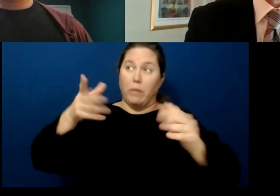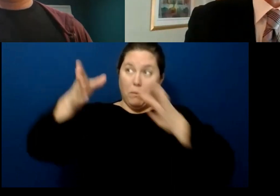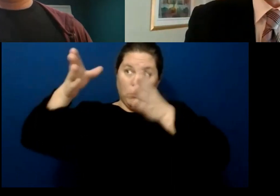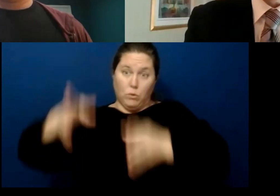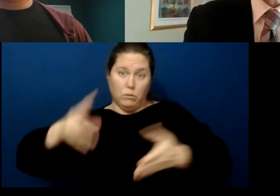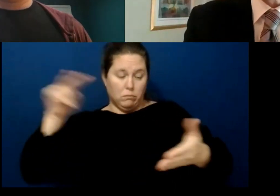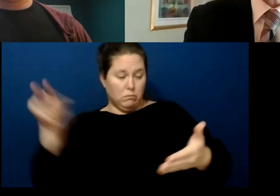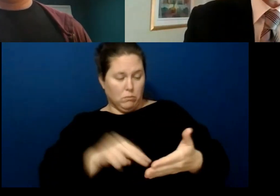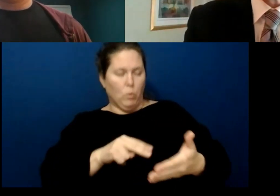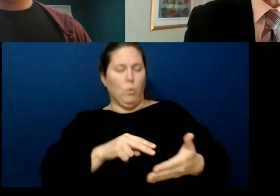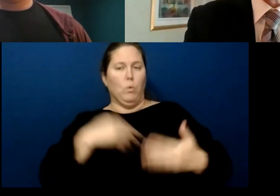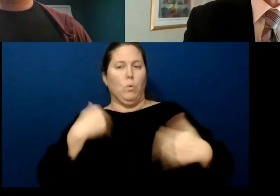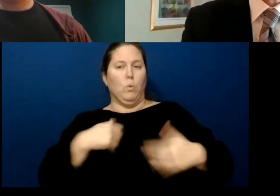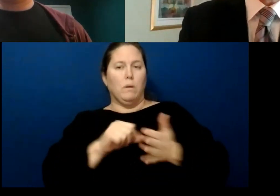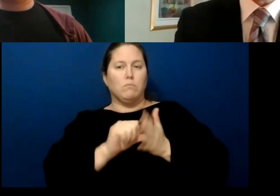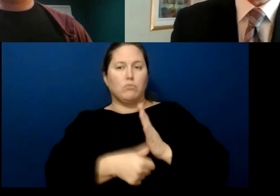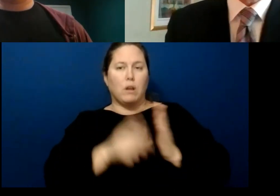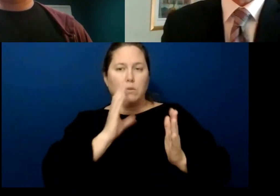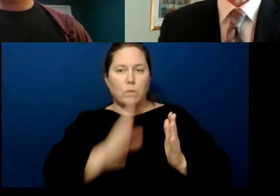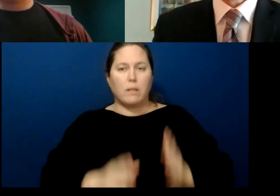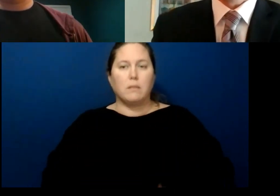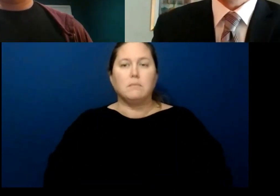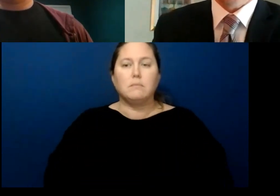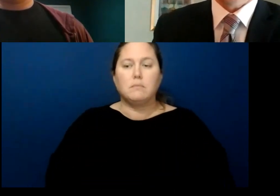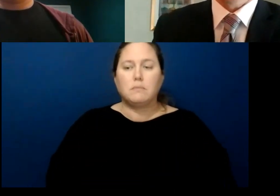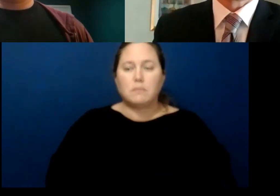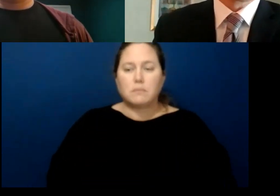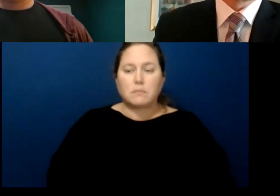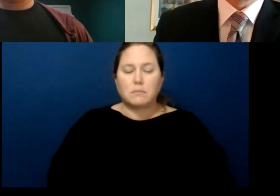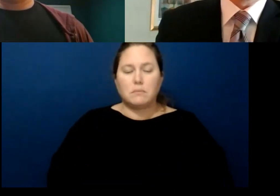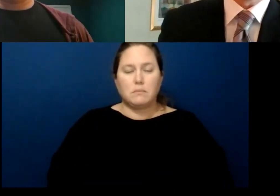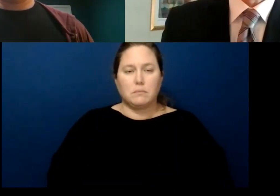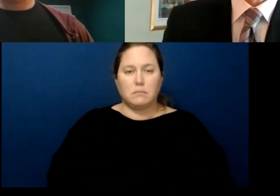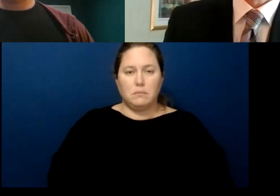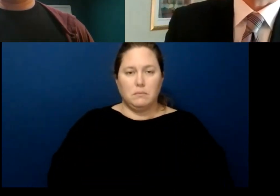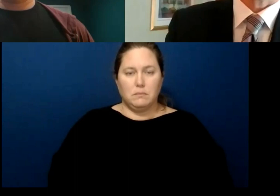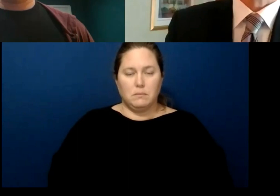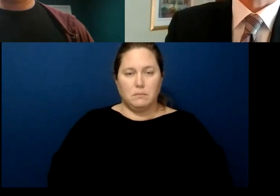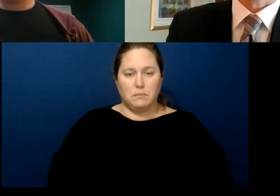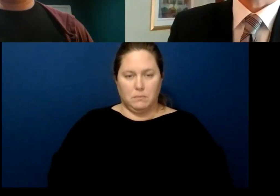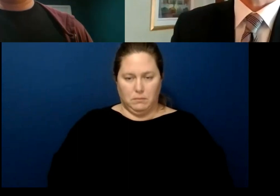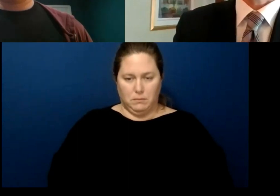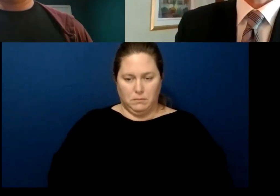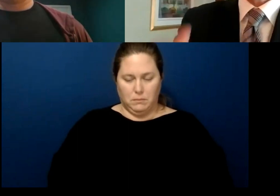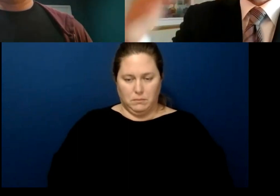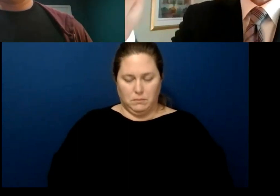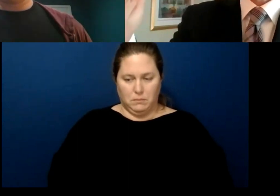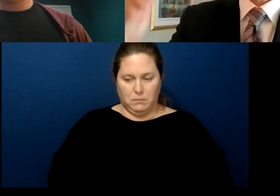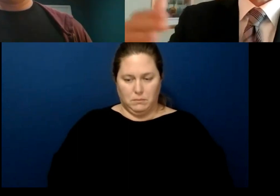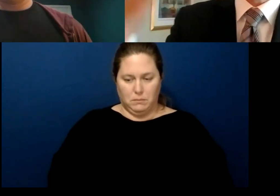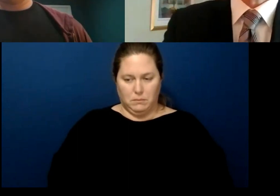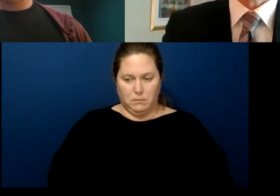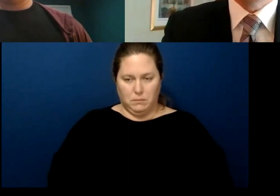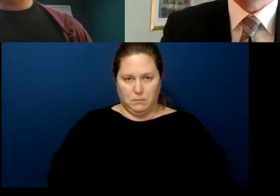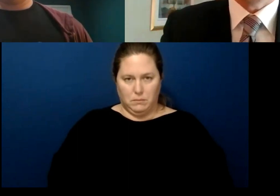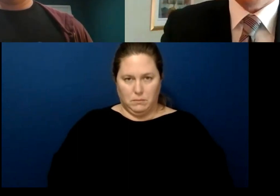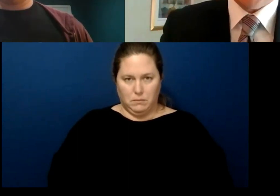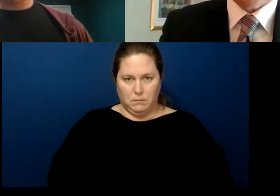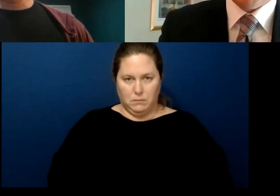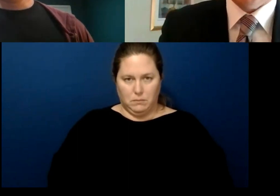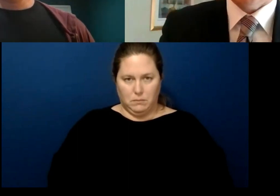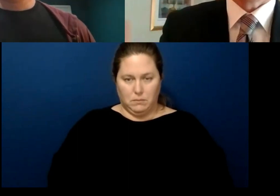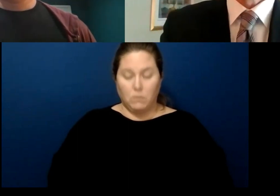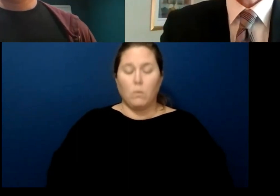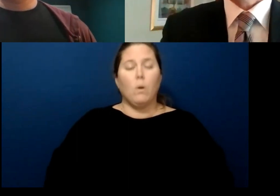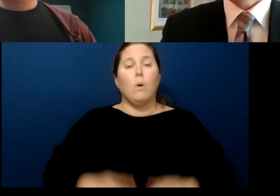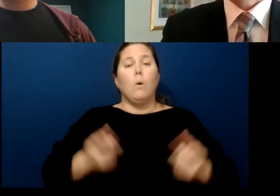a interesting, we'll kind of wrap up on this question because I wanted to ask before we pause. What happens when a video game launches and it doesn't do all